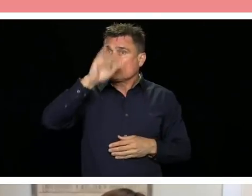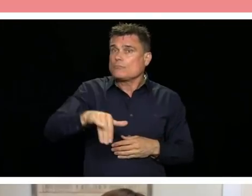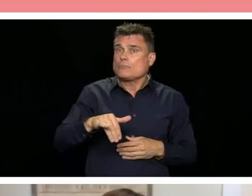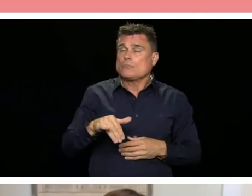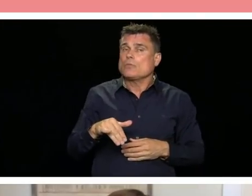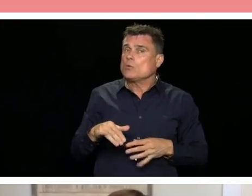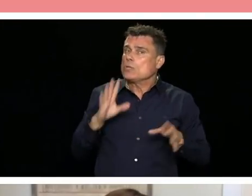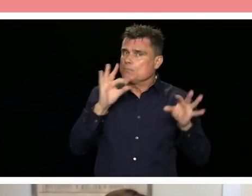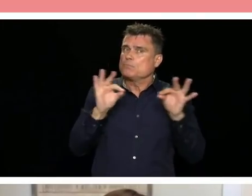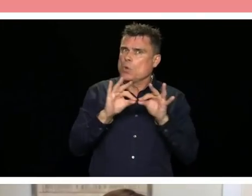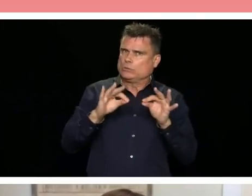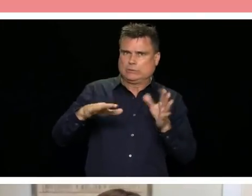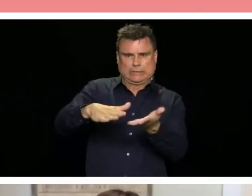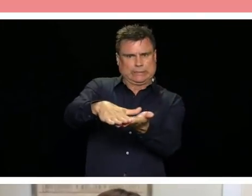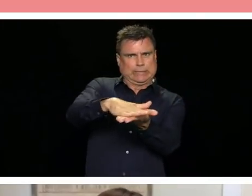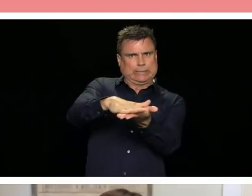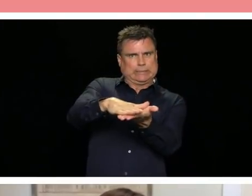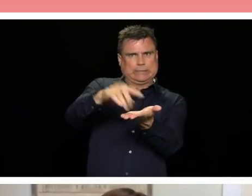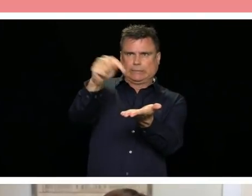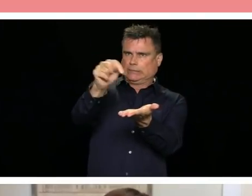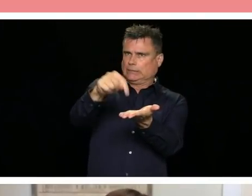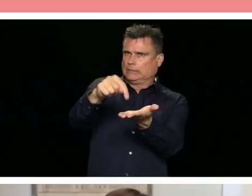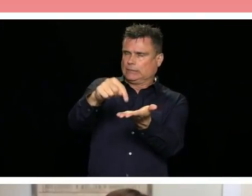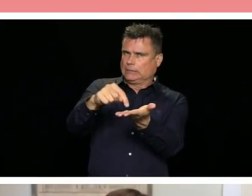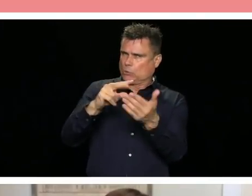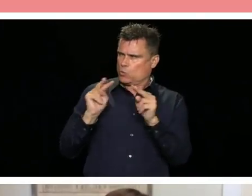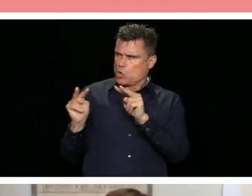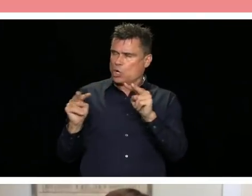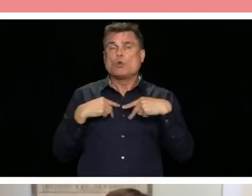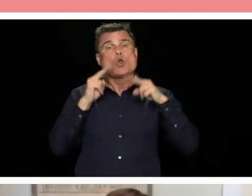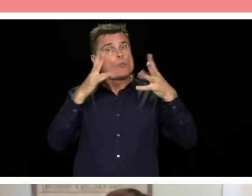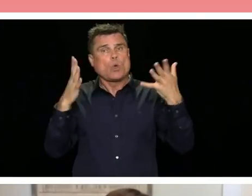this process, and the temporary emergency funding remains in place at this moment.